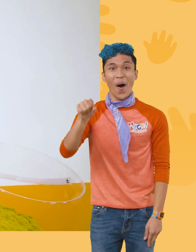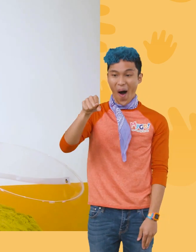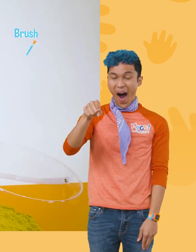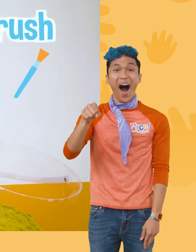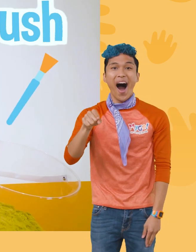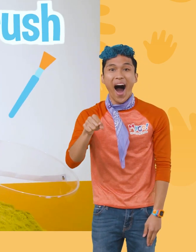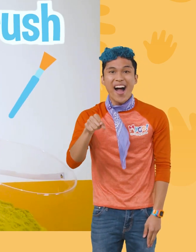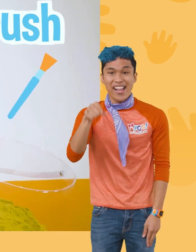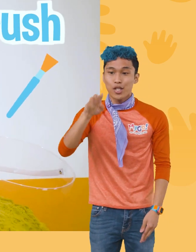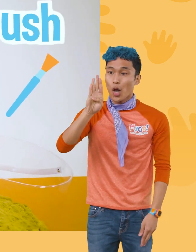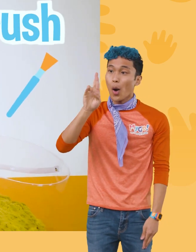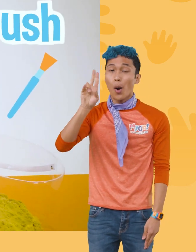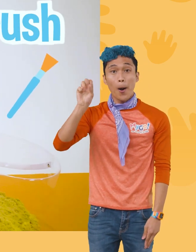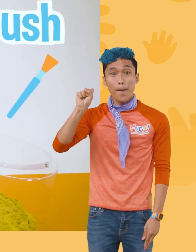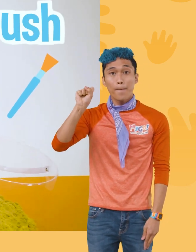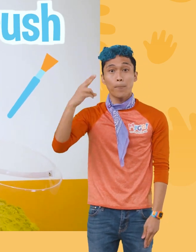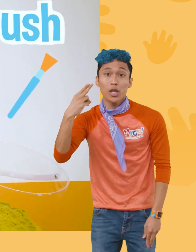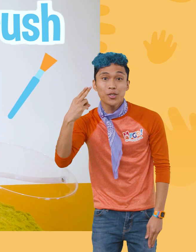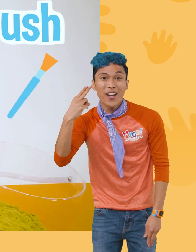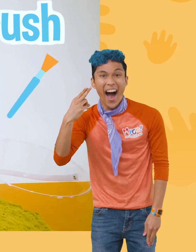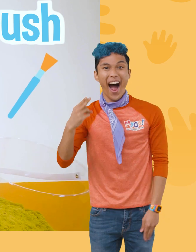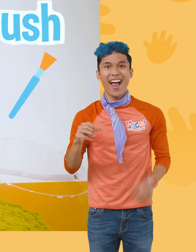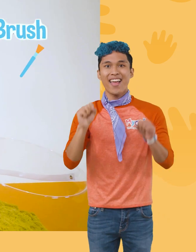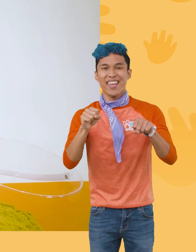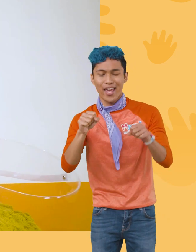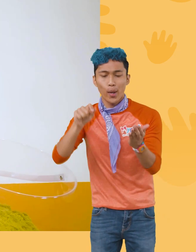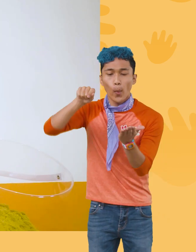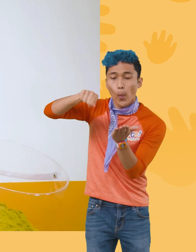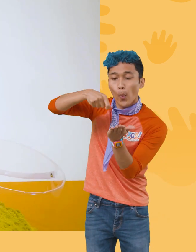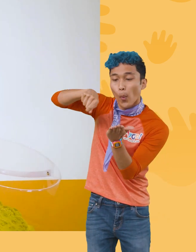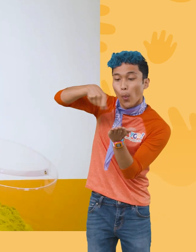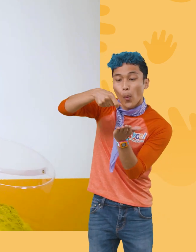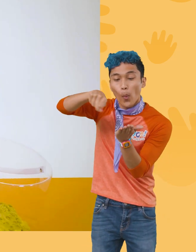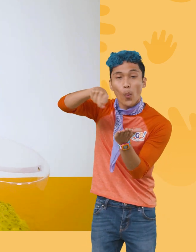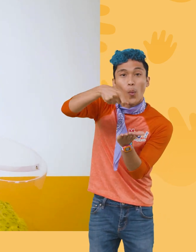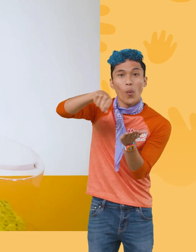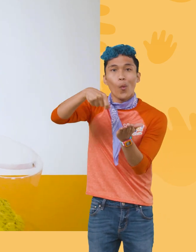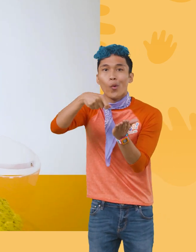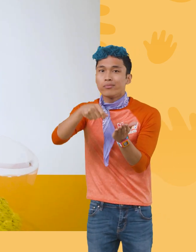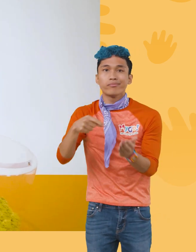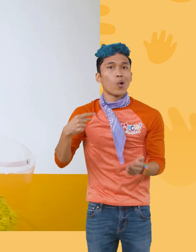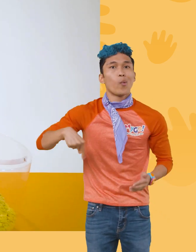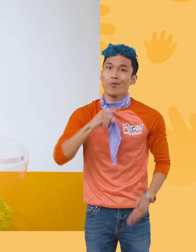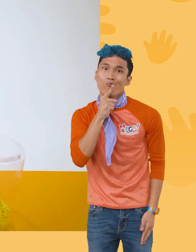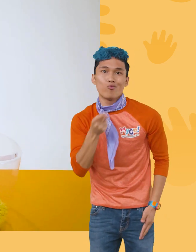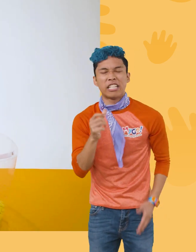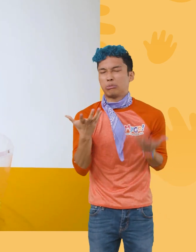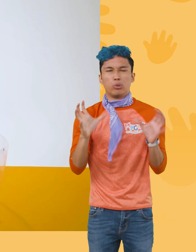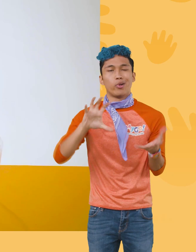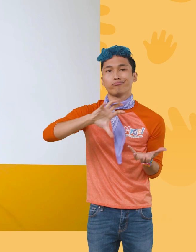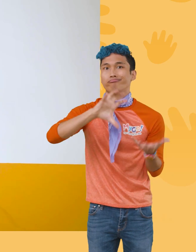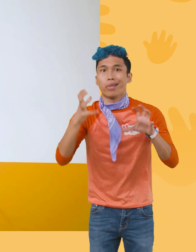Whoa, it's a brush. Yep, so then we can be nice and delicate. We definitely don't want to break up the